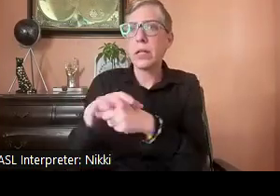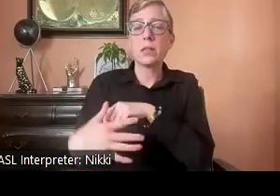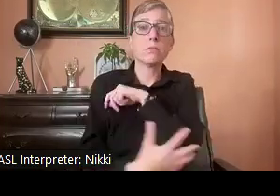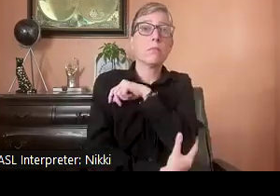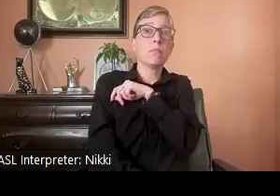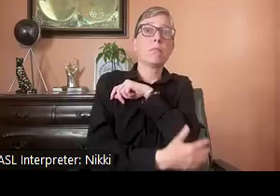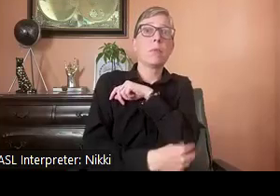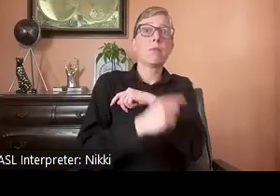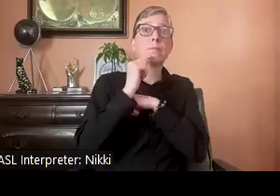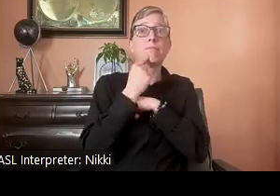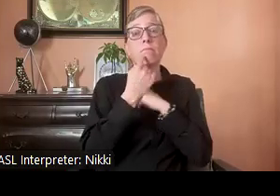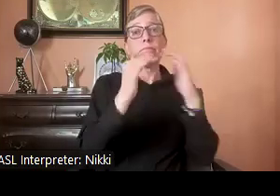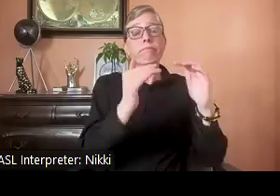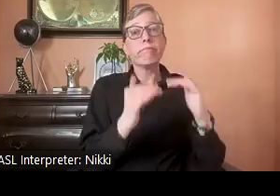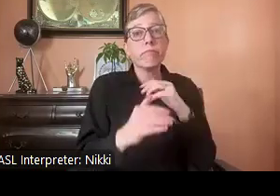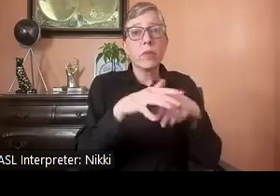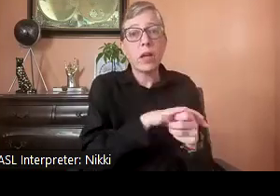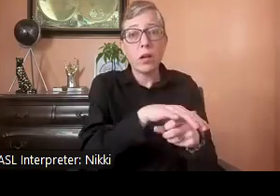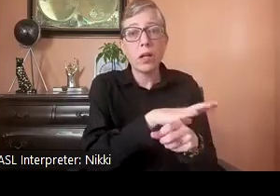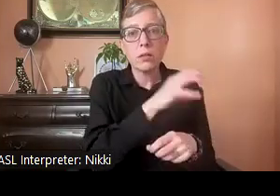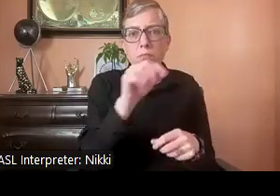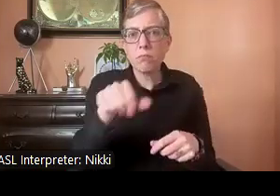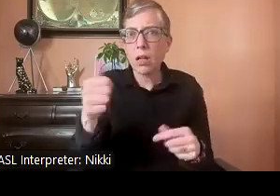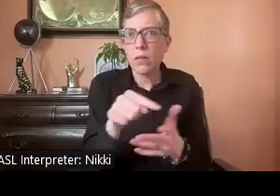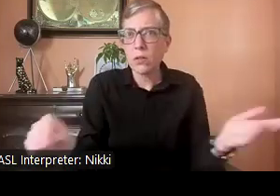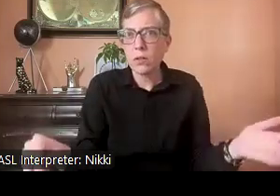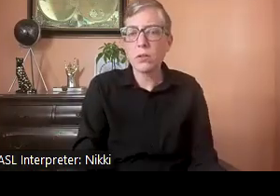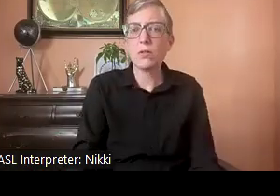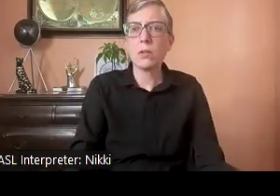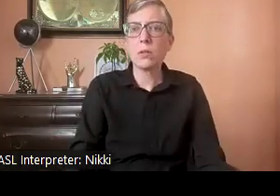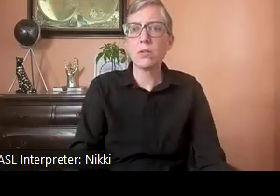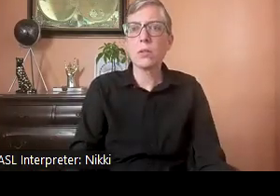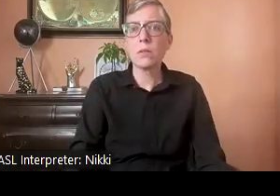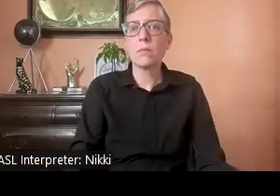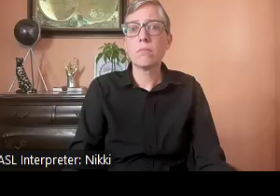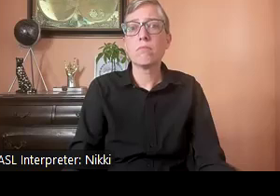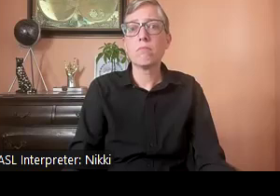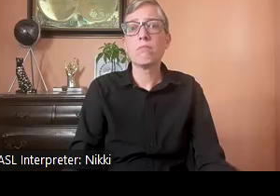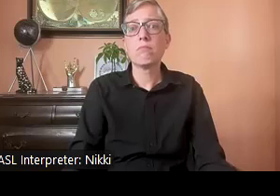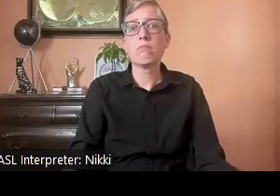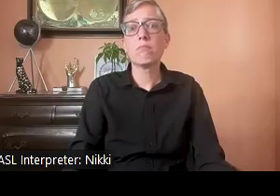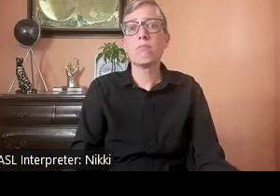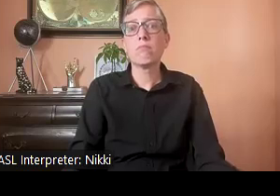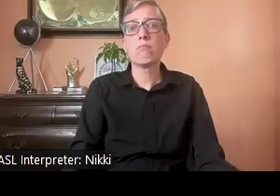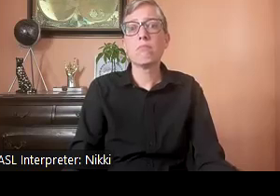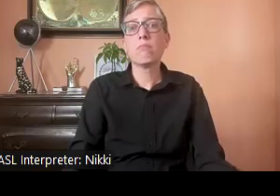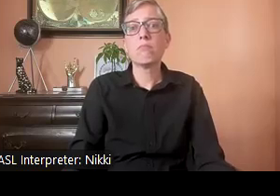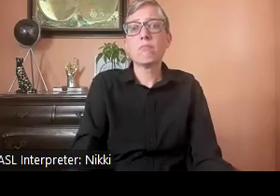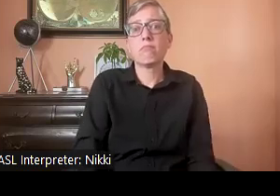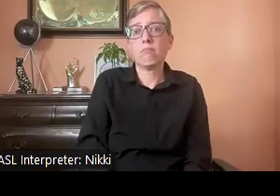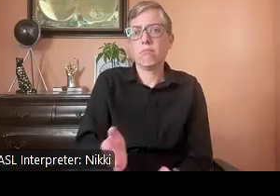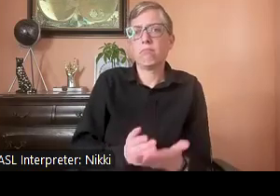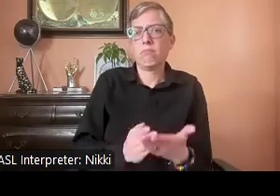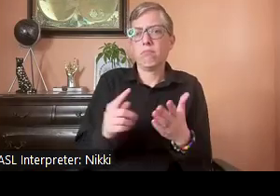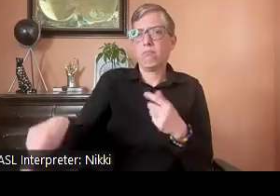right? Now, I know that might make a lot of the guilds uncomfortable, and rightfully so, right? But at the same time,